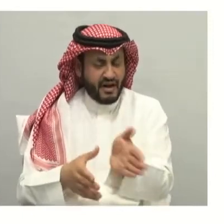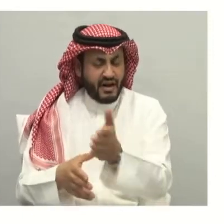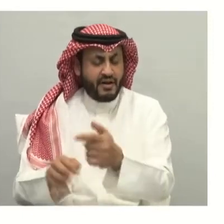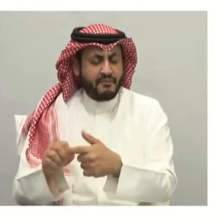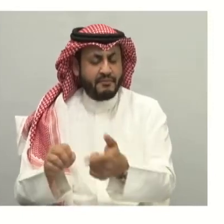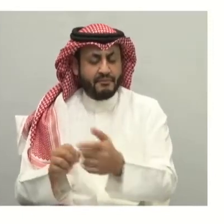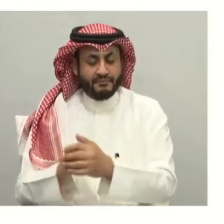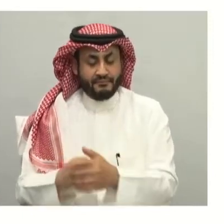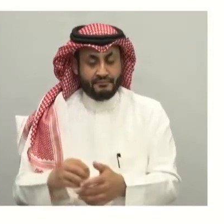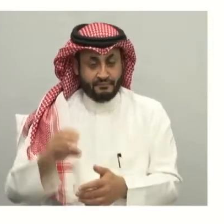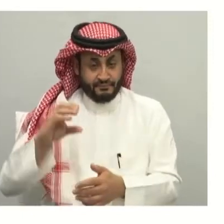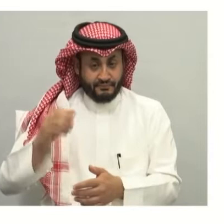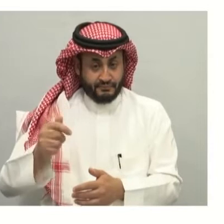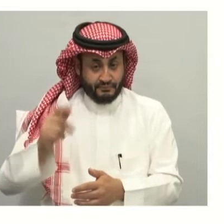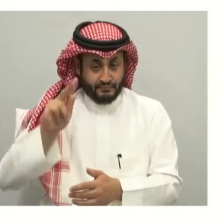cake.